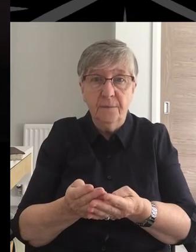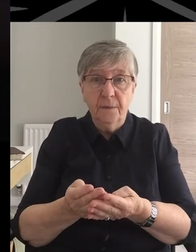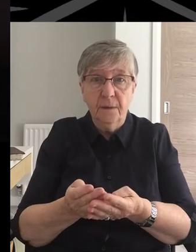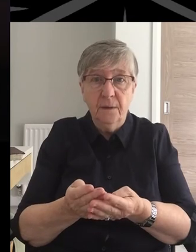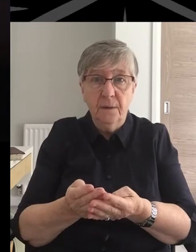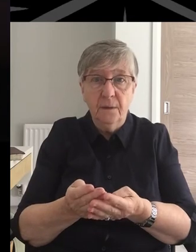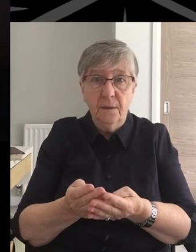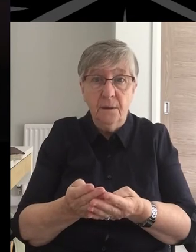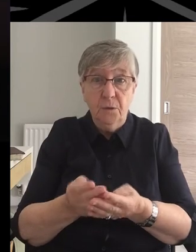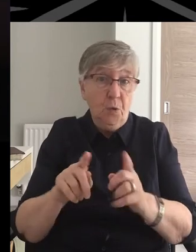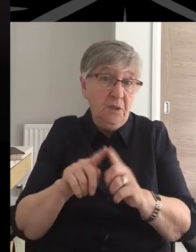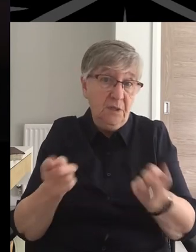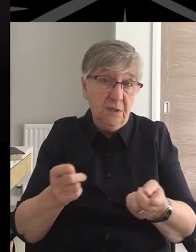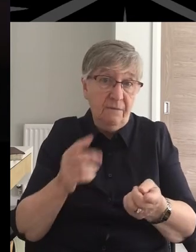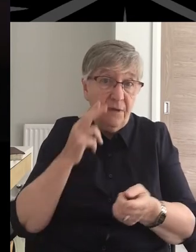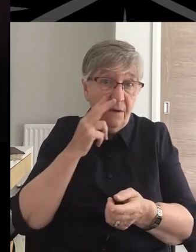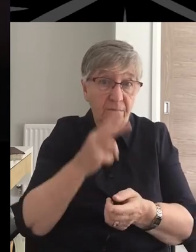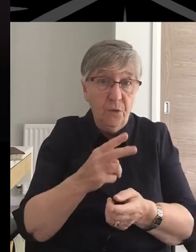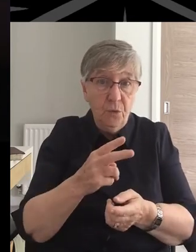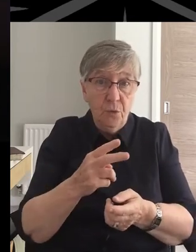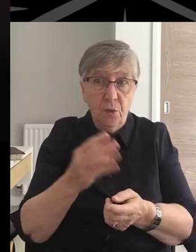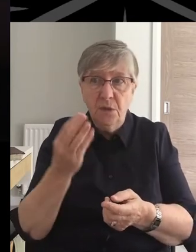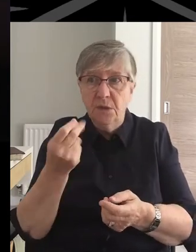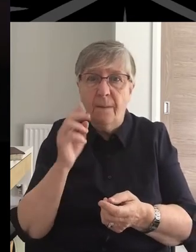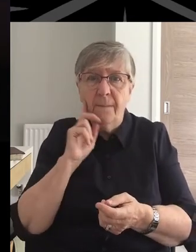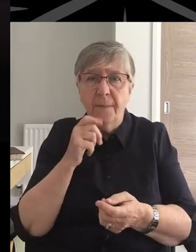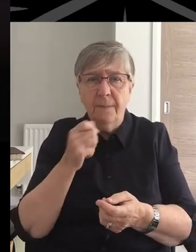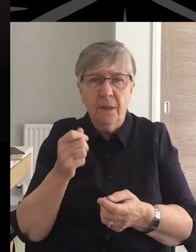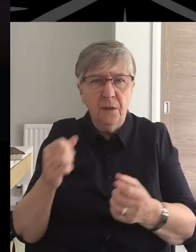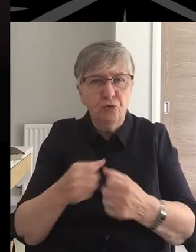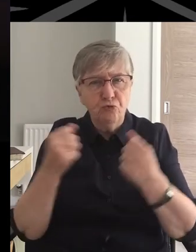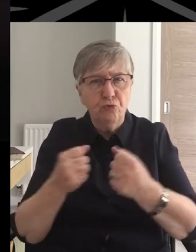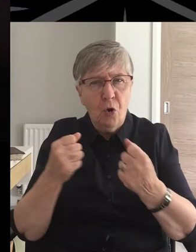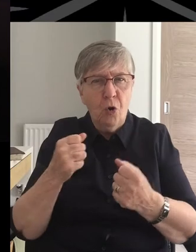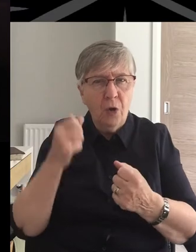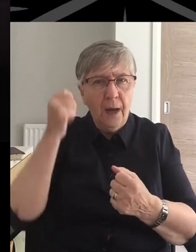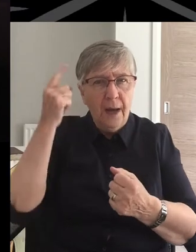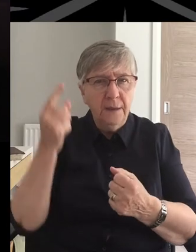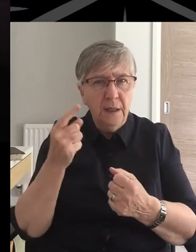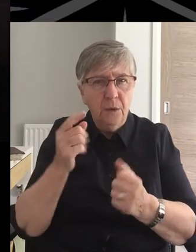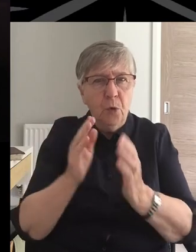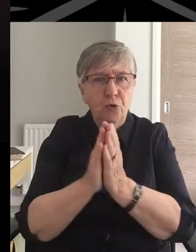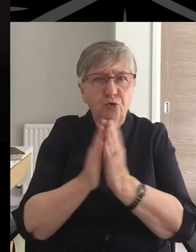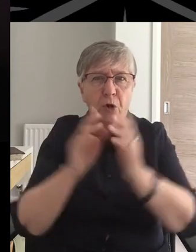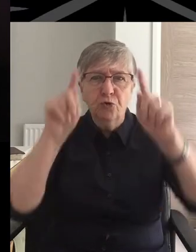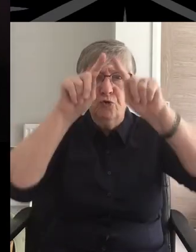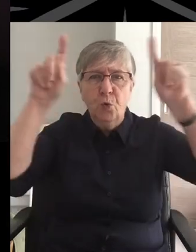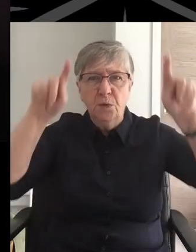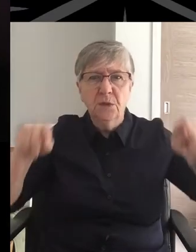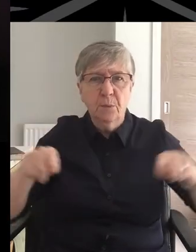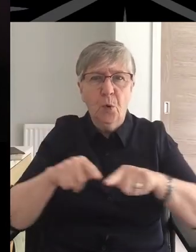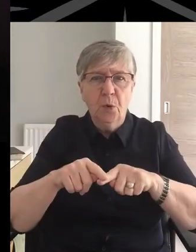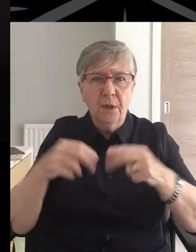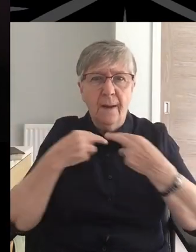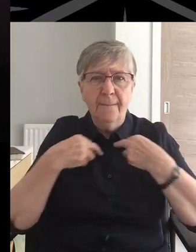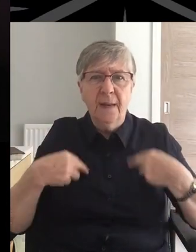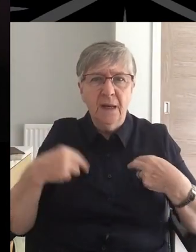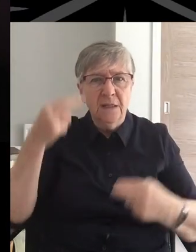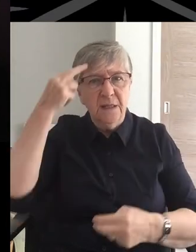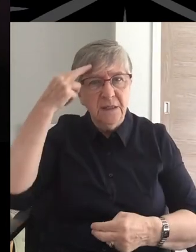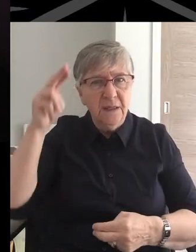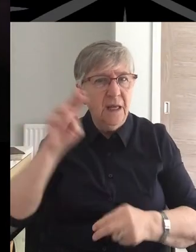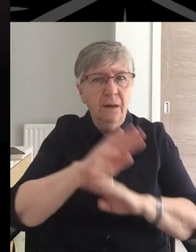I'm a different view from many of my colleagues. I've always had strong views that on church notice boards, you know, the minister's name